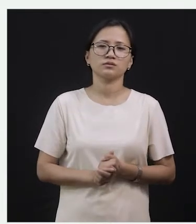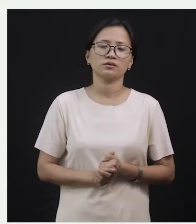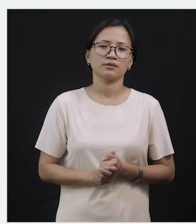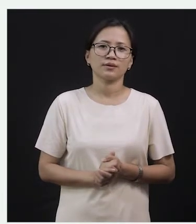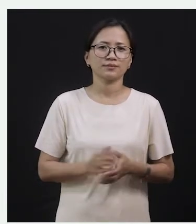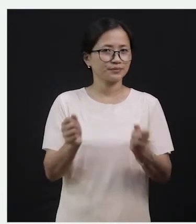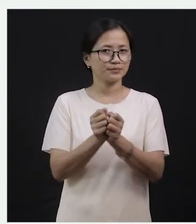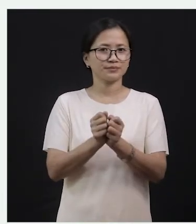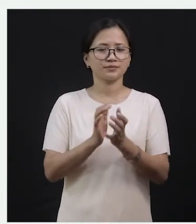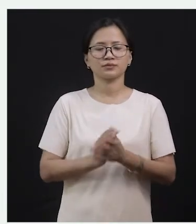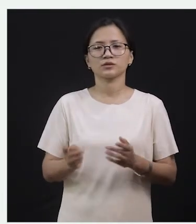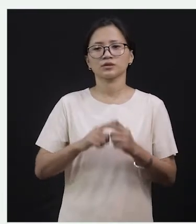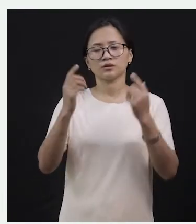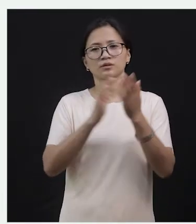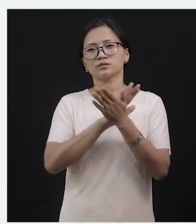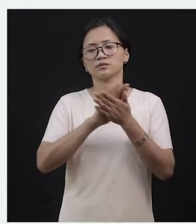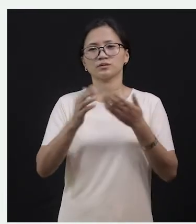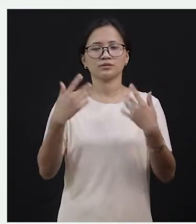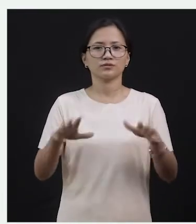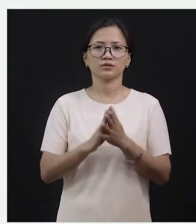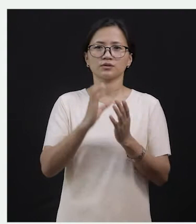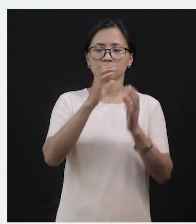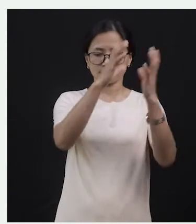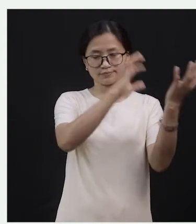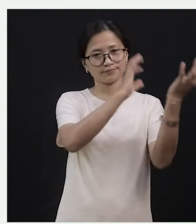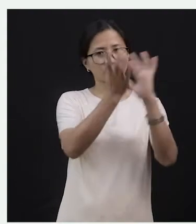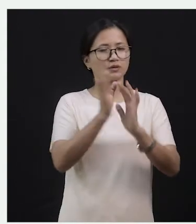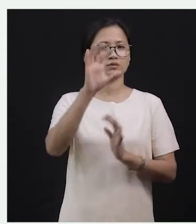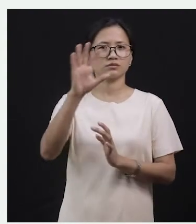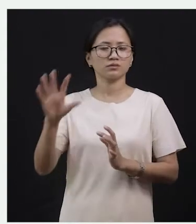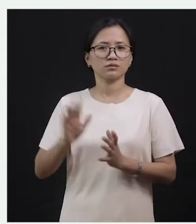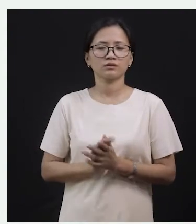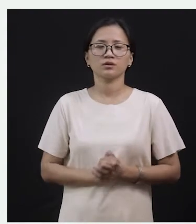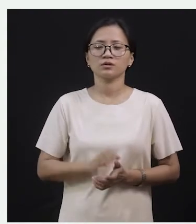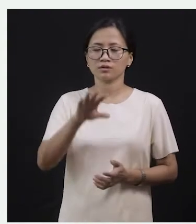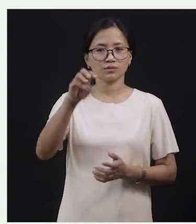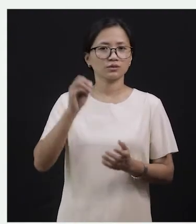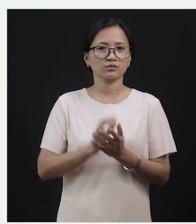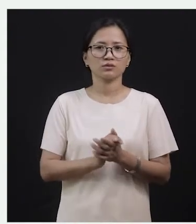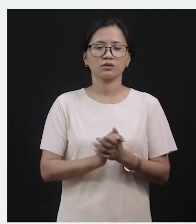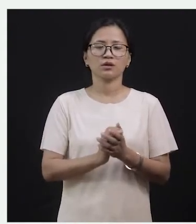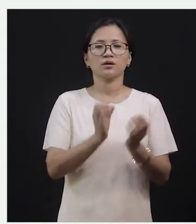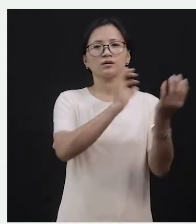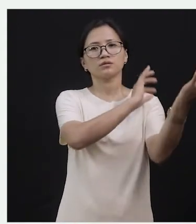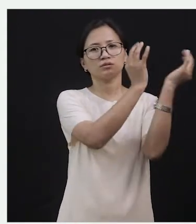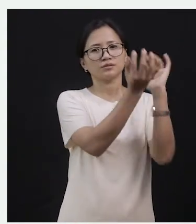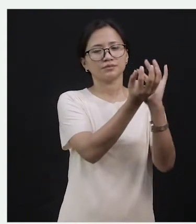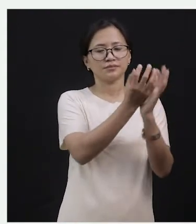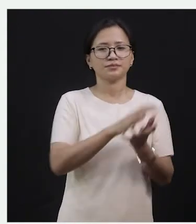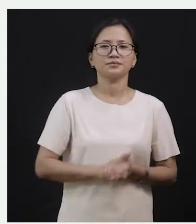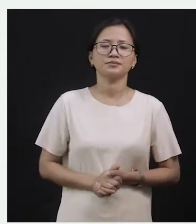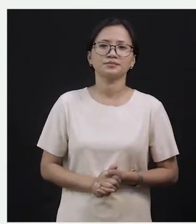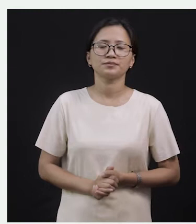So with that, we have come to the end of continents. Now let's come back to the globe again, okay? Now here